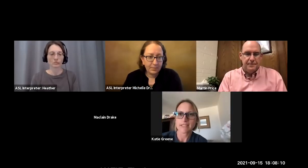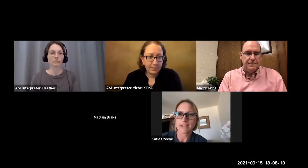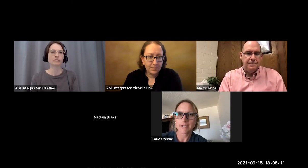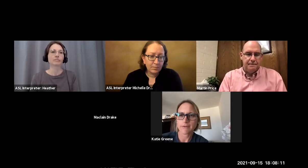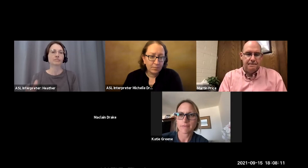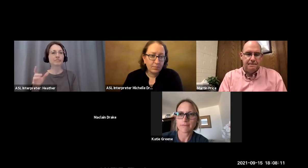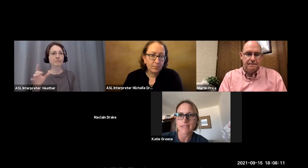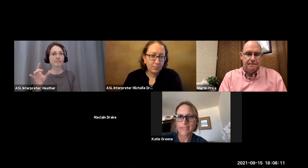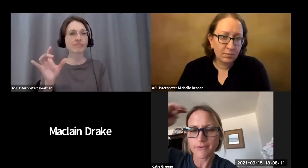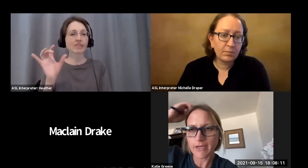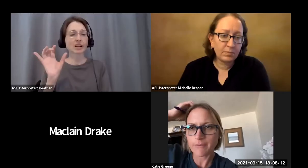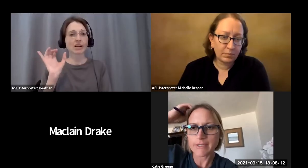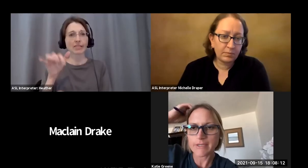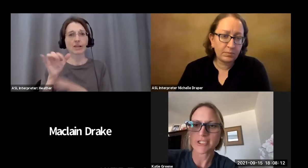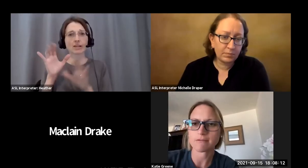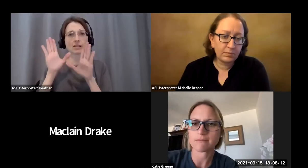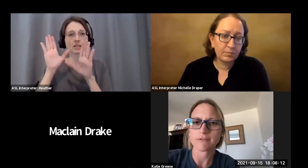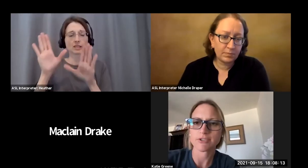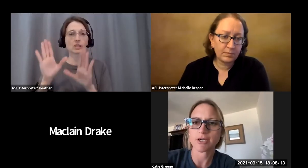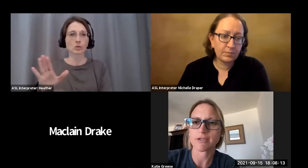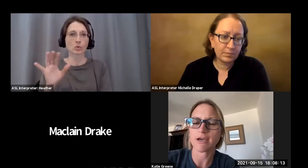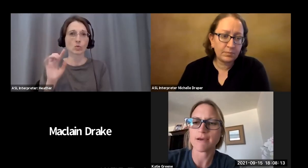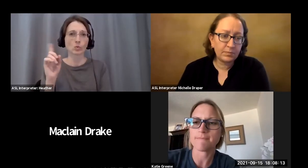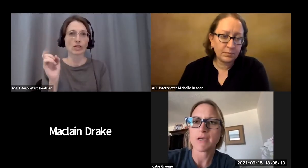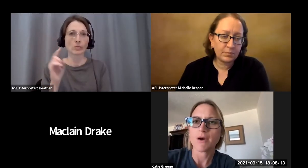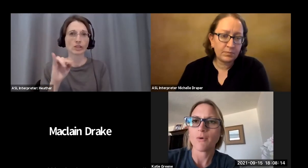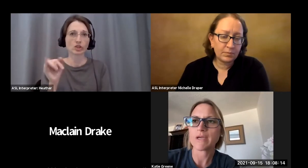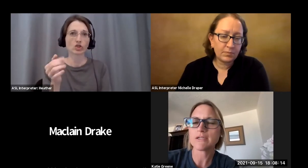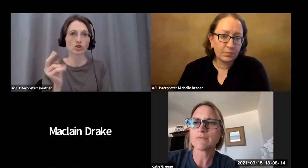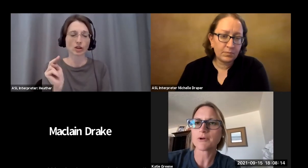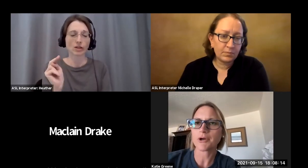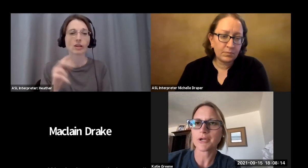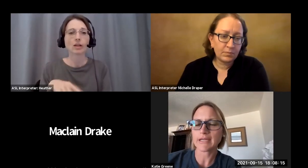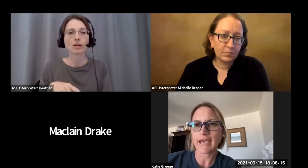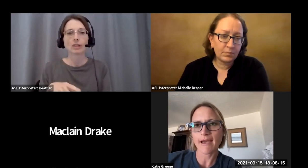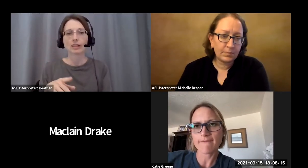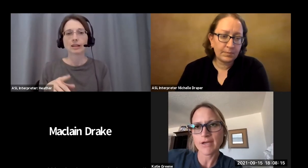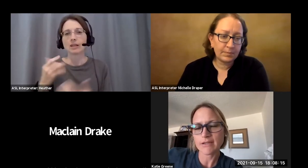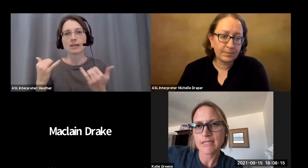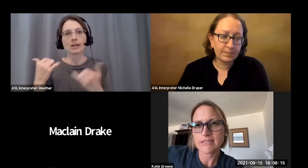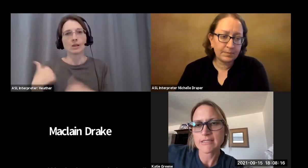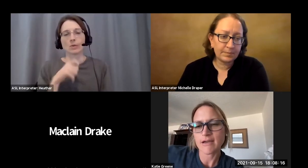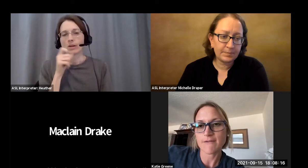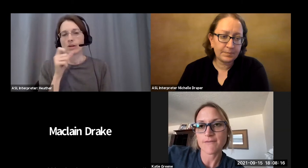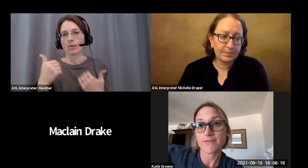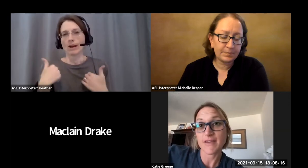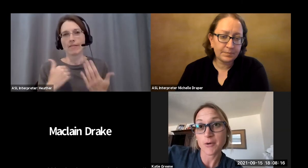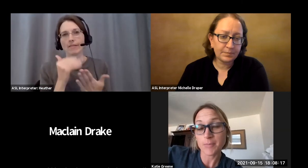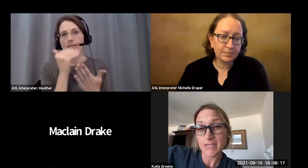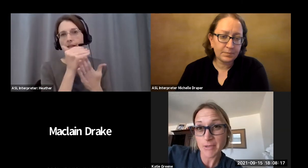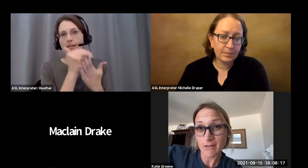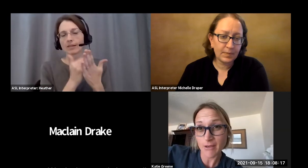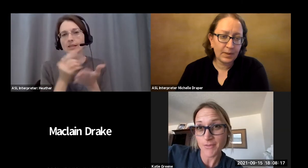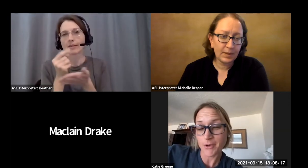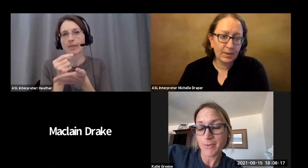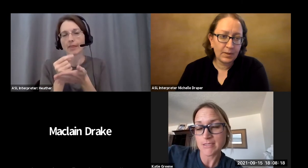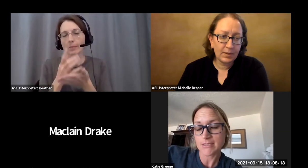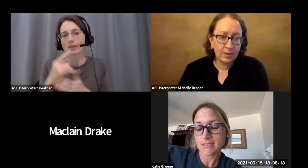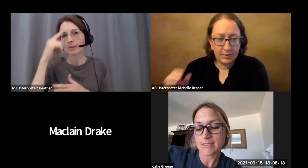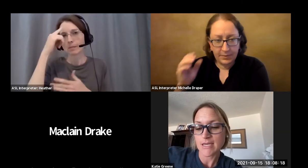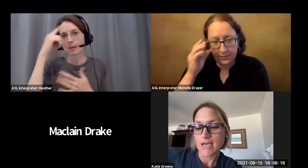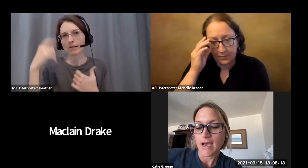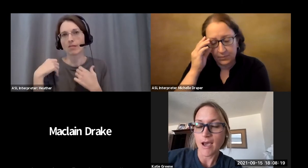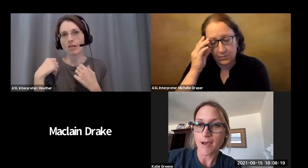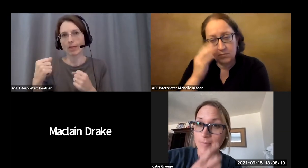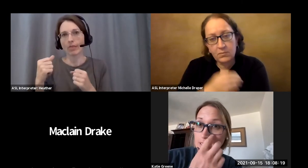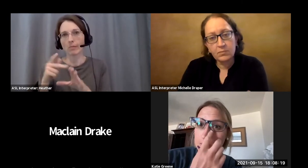Yeah, that's a great question, John. We don't currently have a list of therapists, mental health